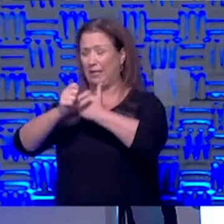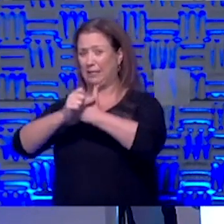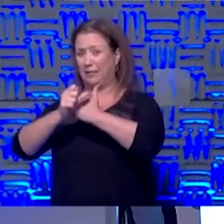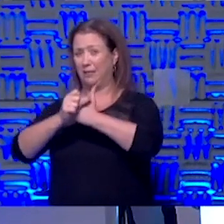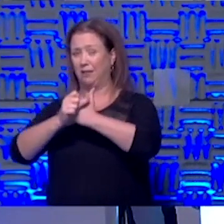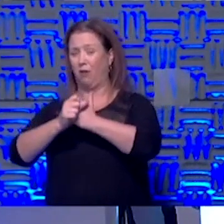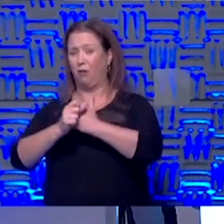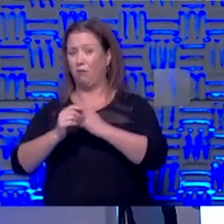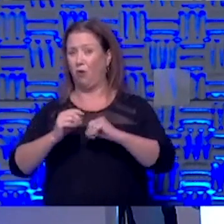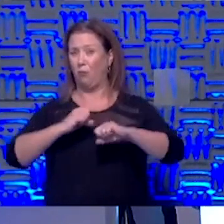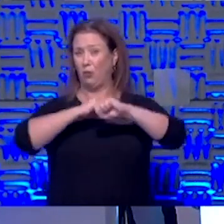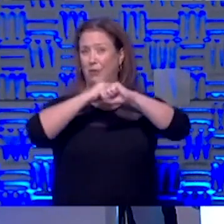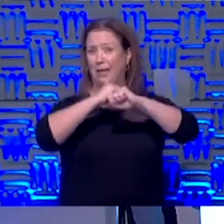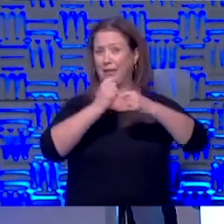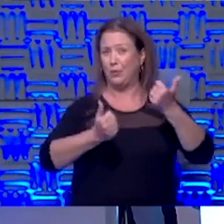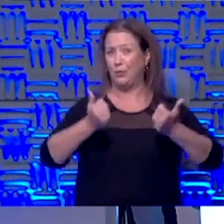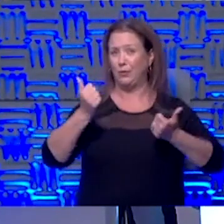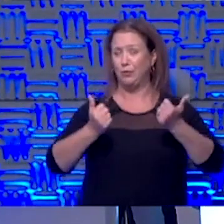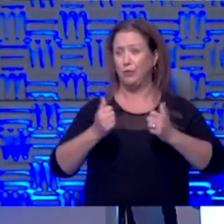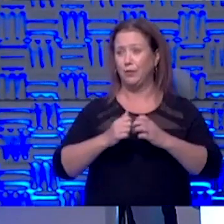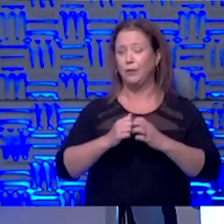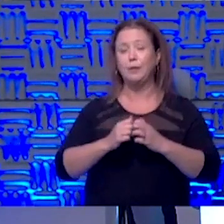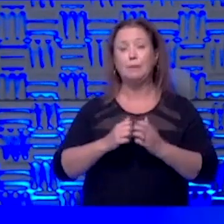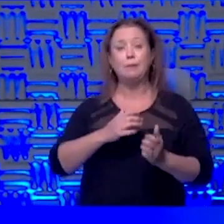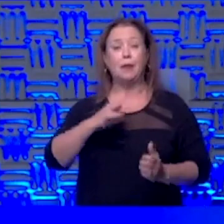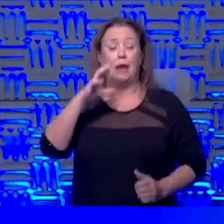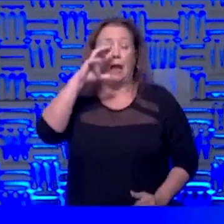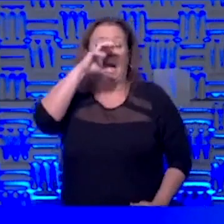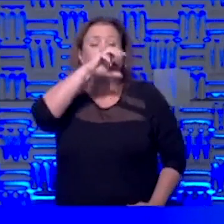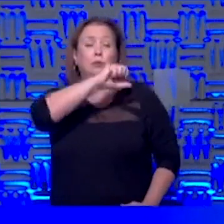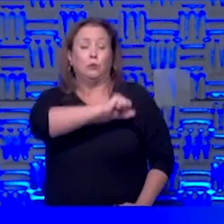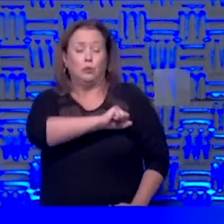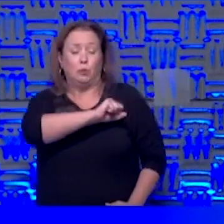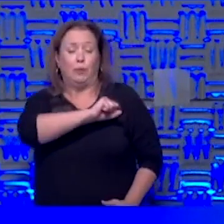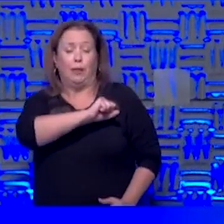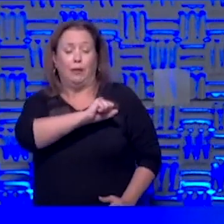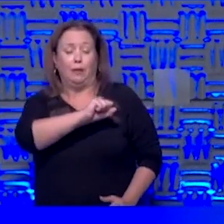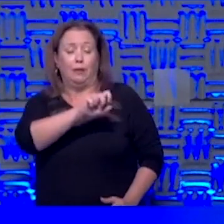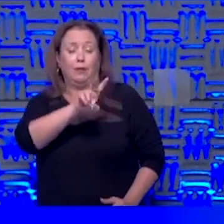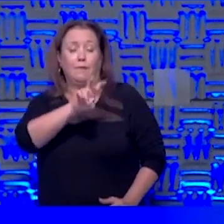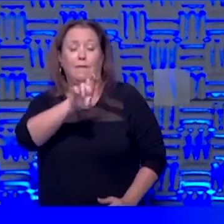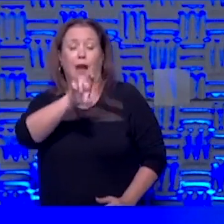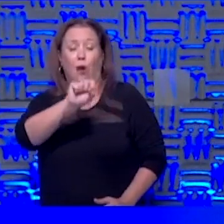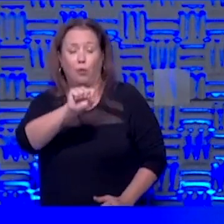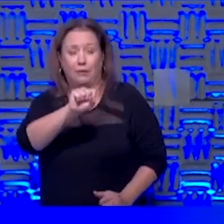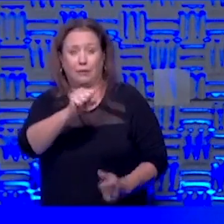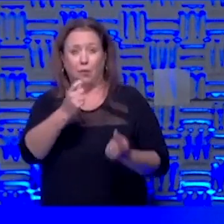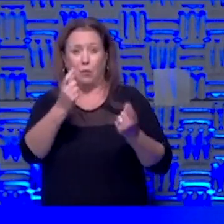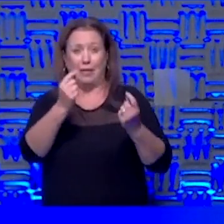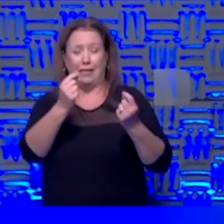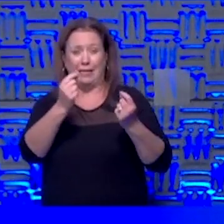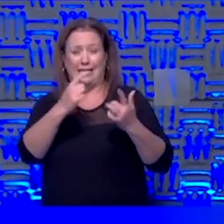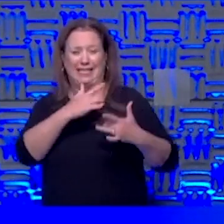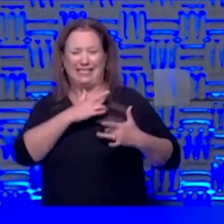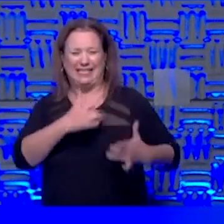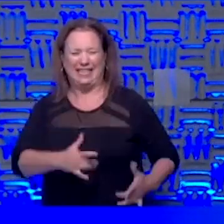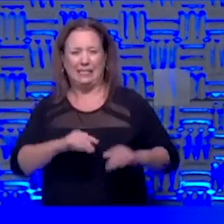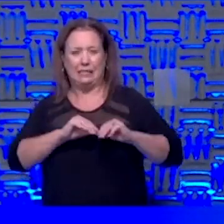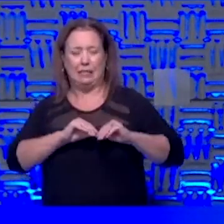little protected? I would assume, knowing what we know about what this virus does and the propensity to